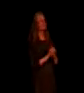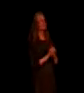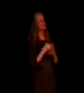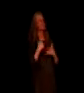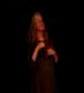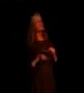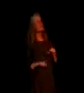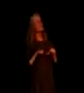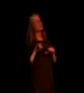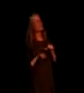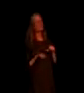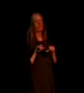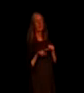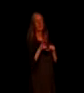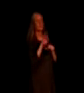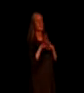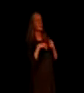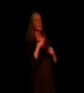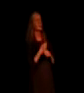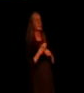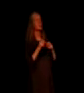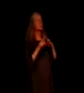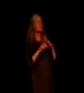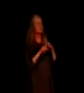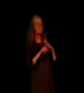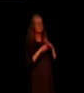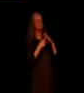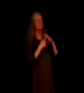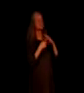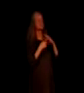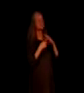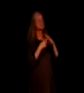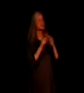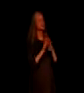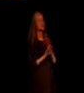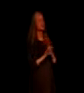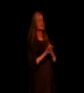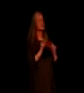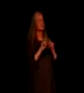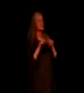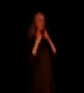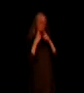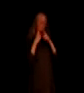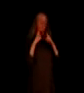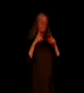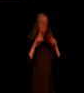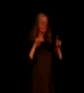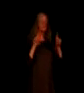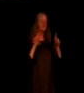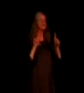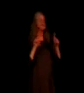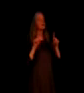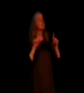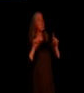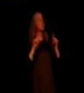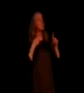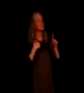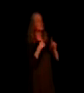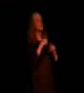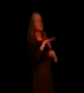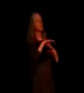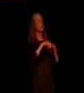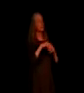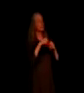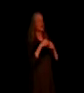years, we're just getting started. But we finally were a significant part of